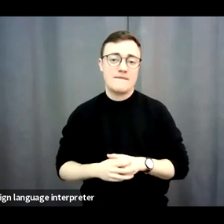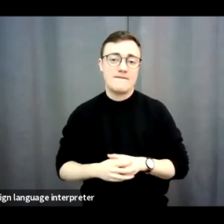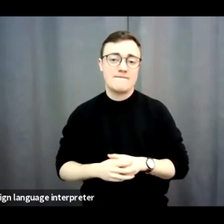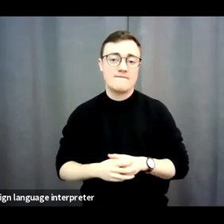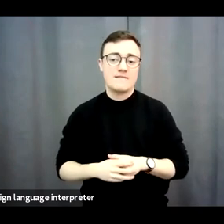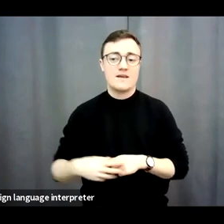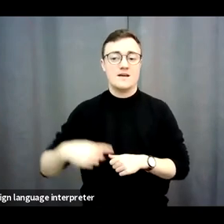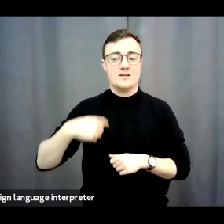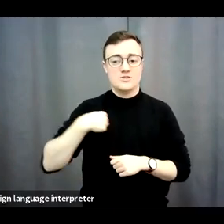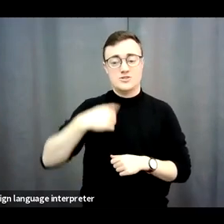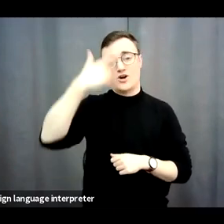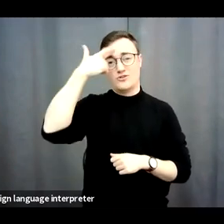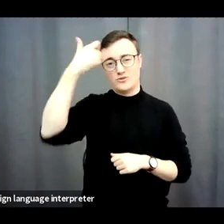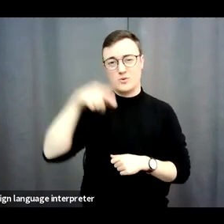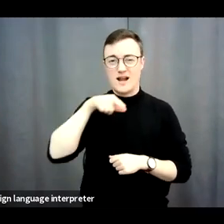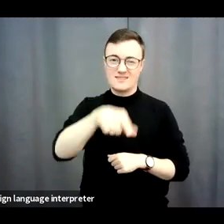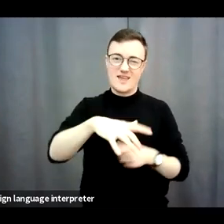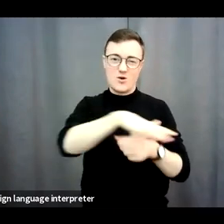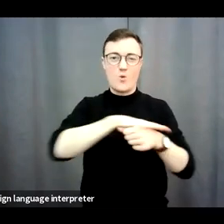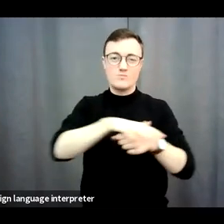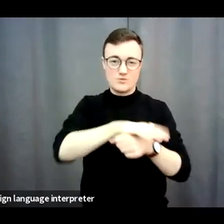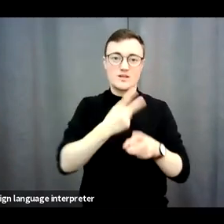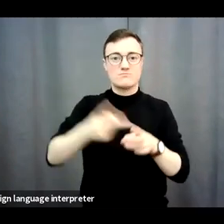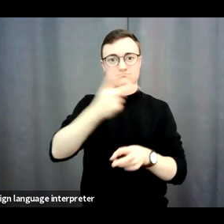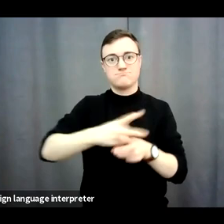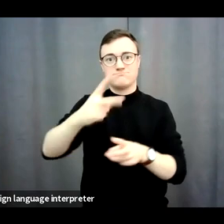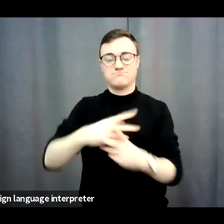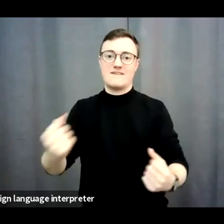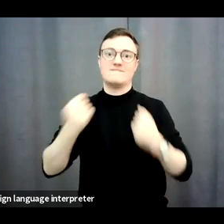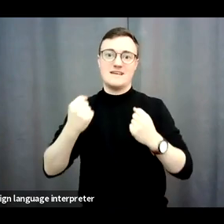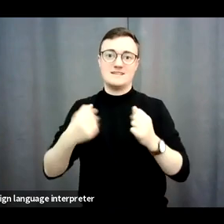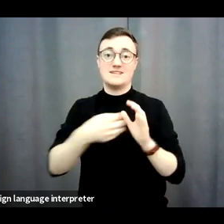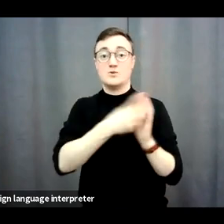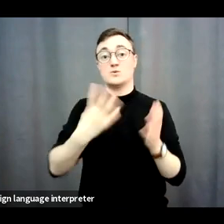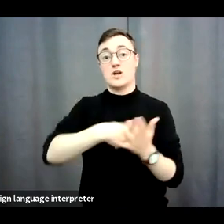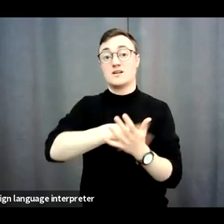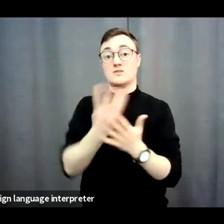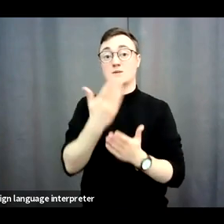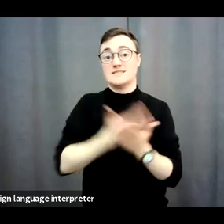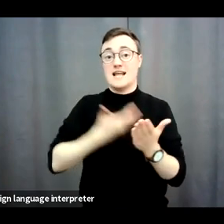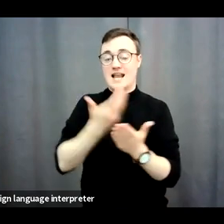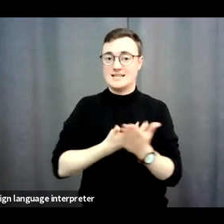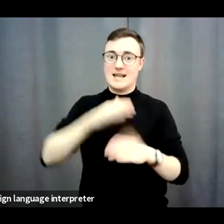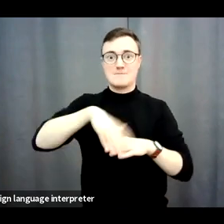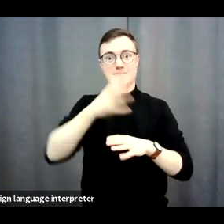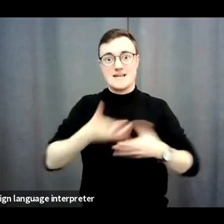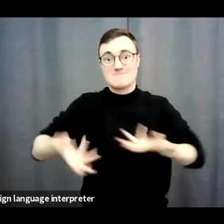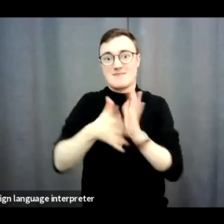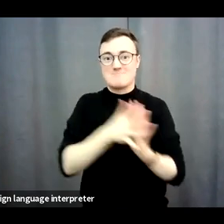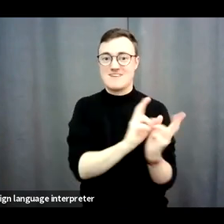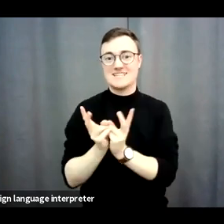going to become more and more important as the Nordic countries become more integrated. So